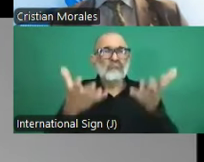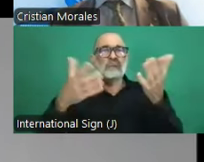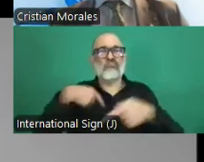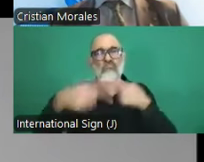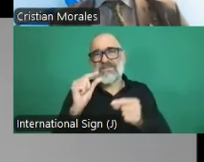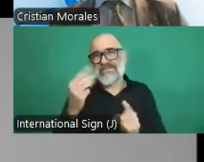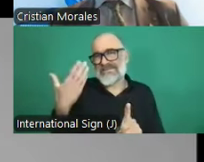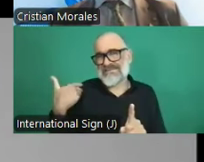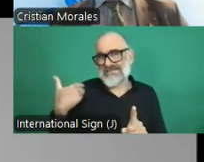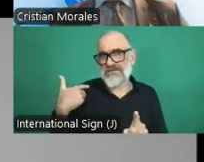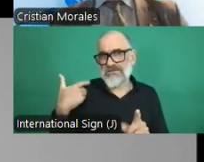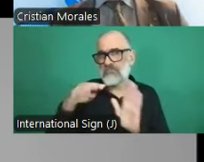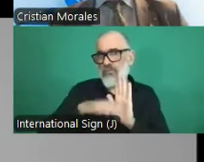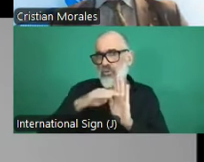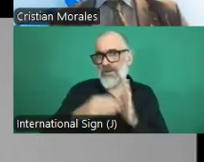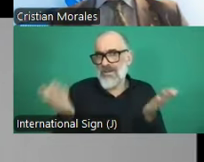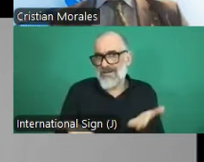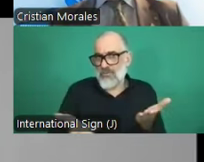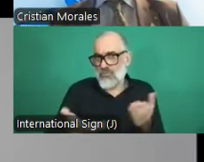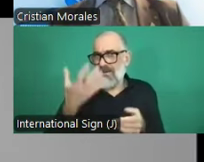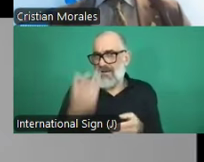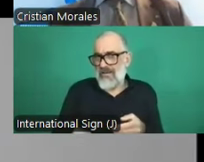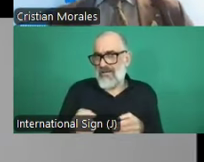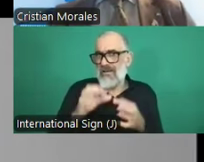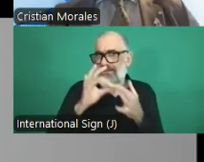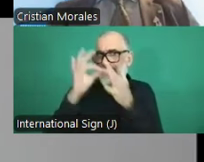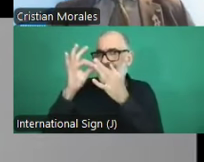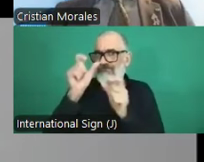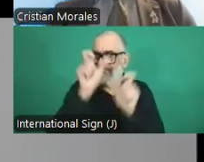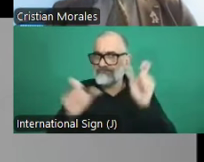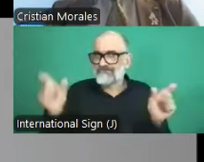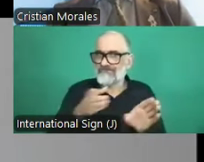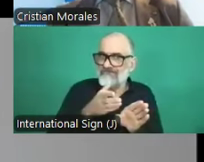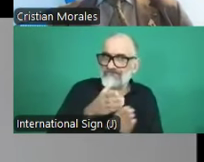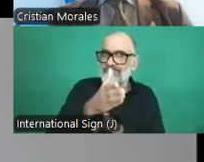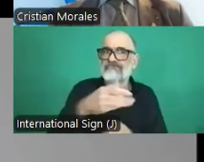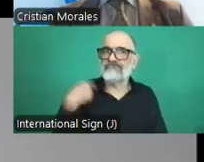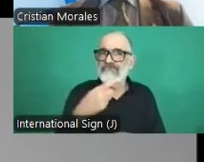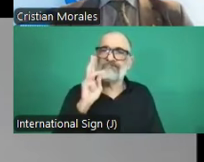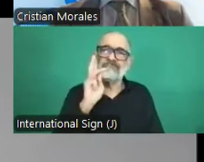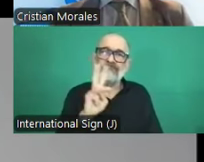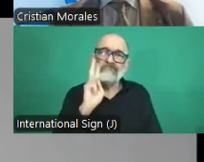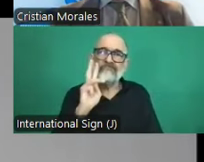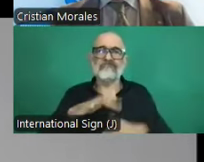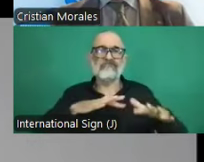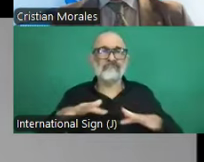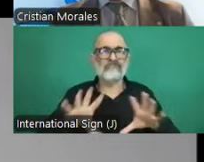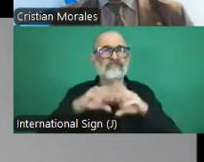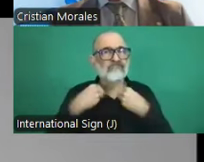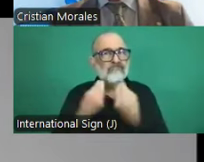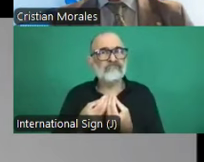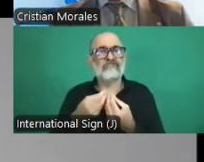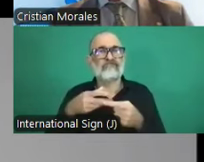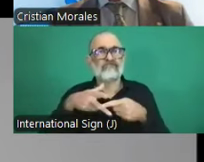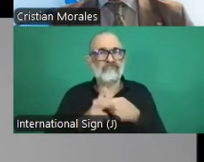specialists, freely translated program, which aims to mobilize public and private resources within the